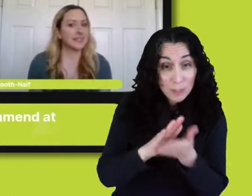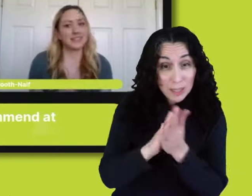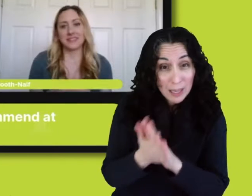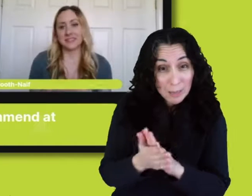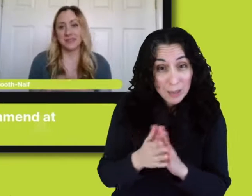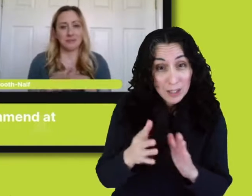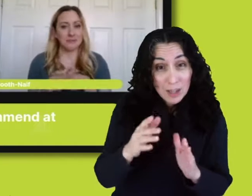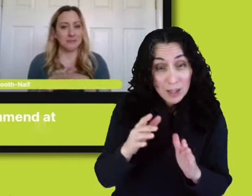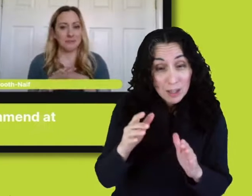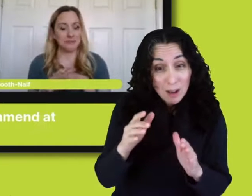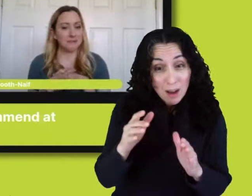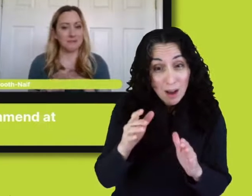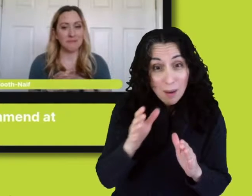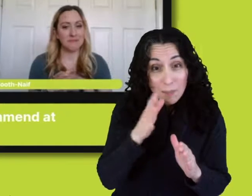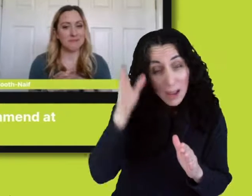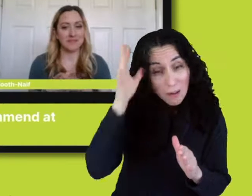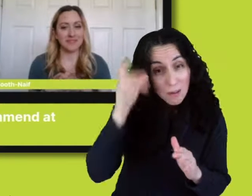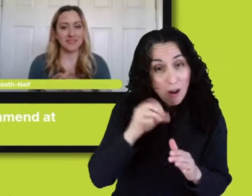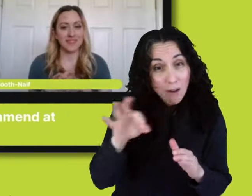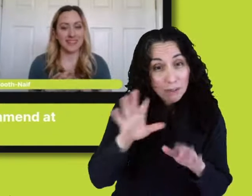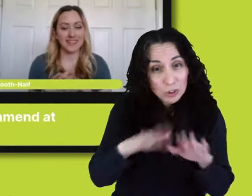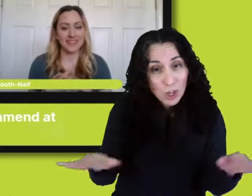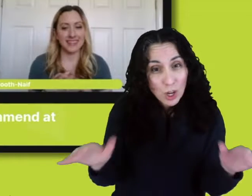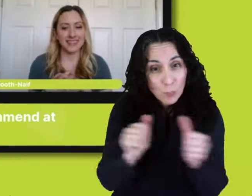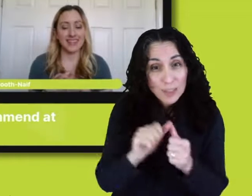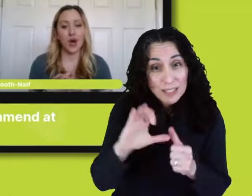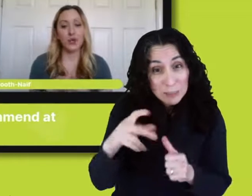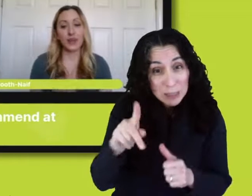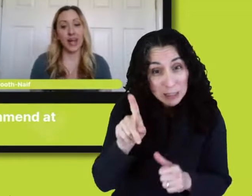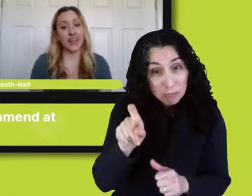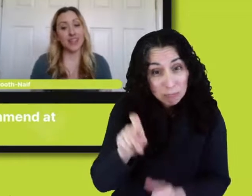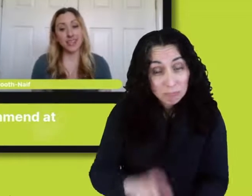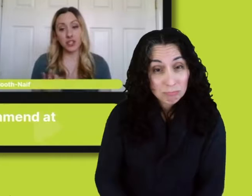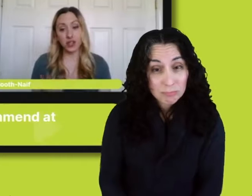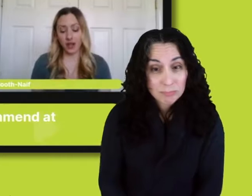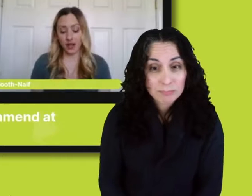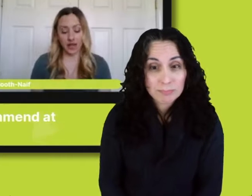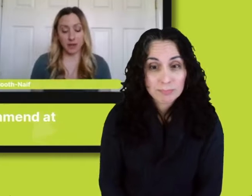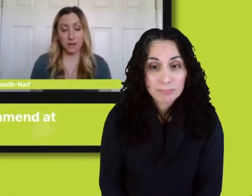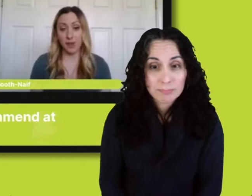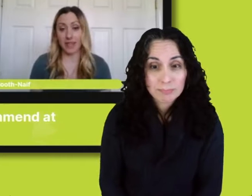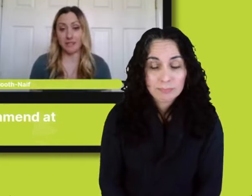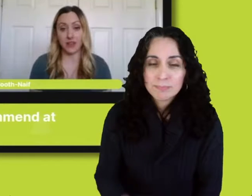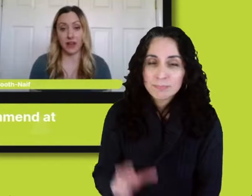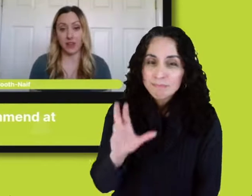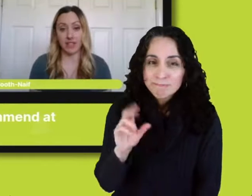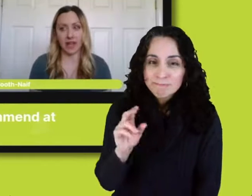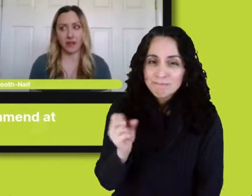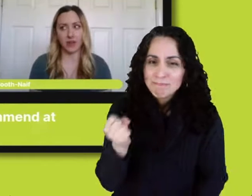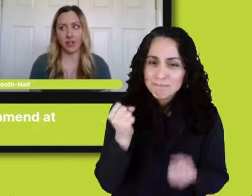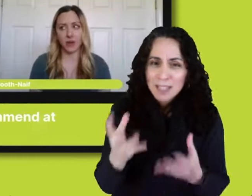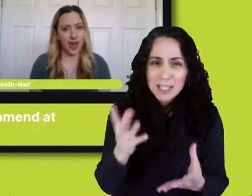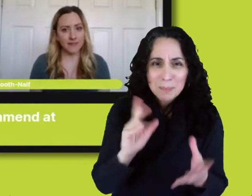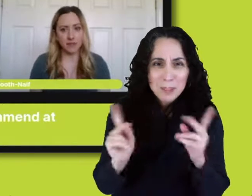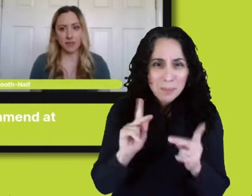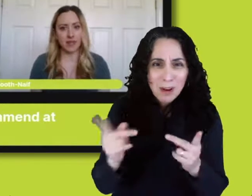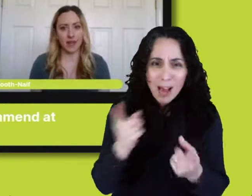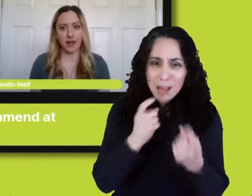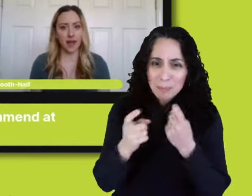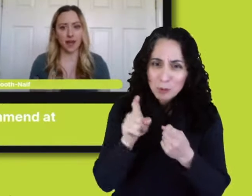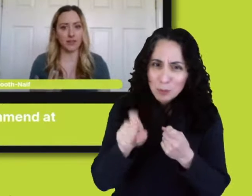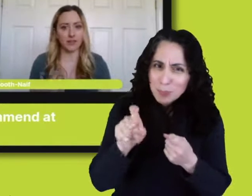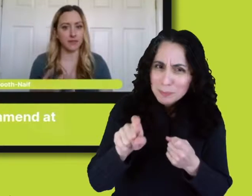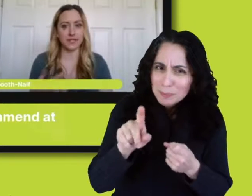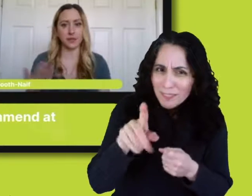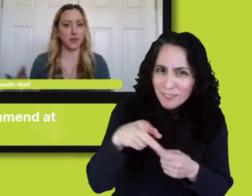of a child with CP? How did you learn all of this? No, so that's actually a lot of people ask me that all the time. They're like, you have to be